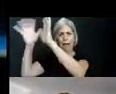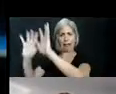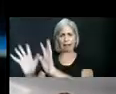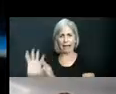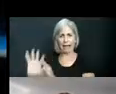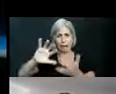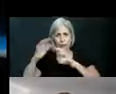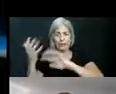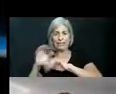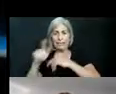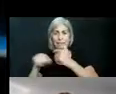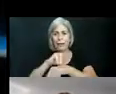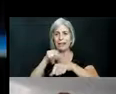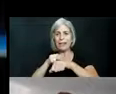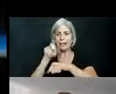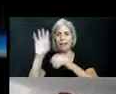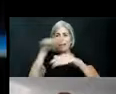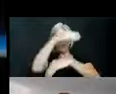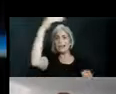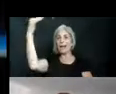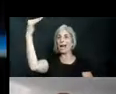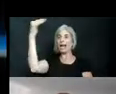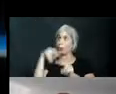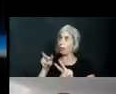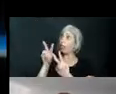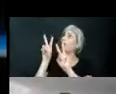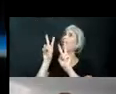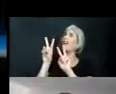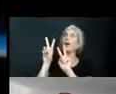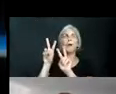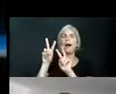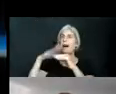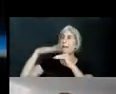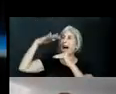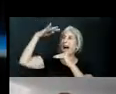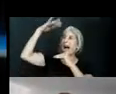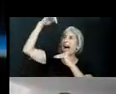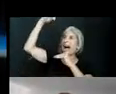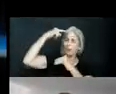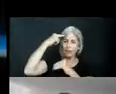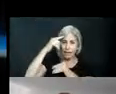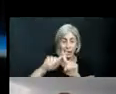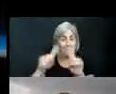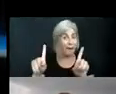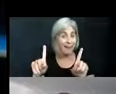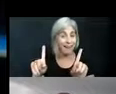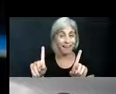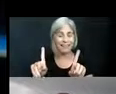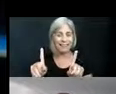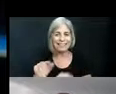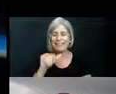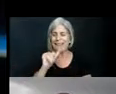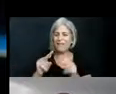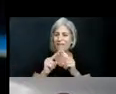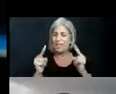the nature of the sky which is when we look up at the sky it seems like a limitless space but in reality it's actually a